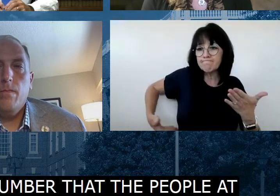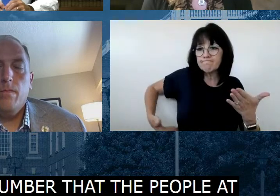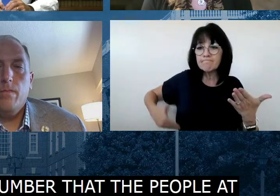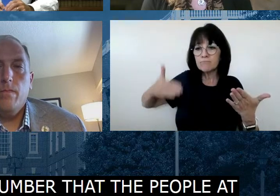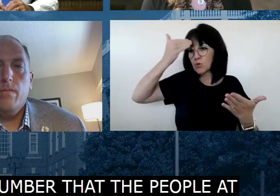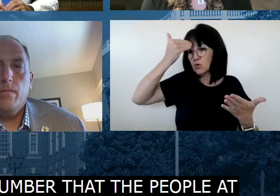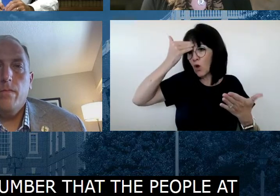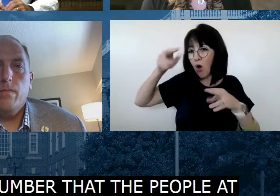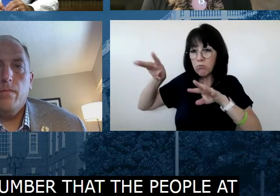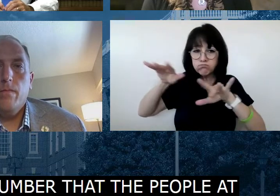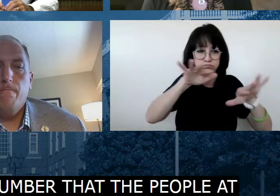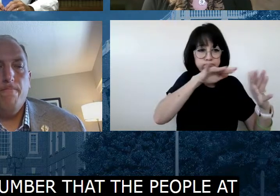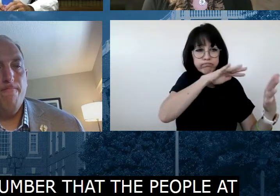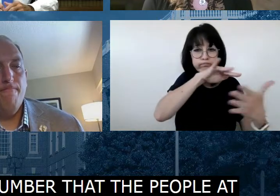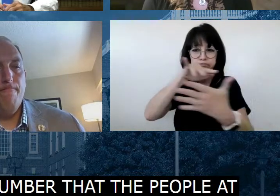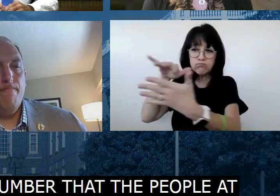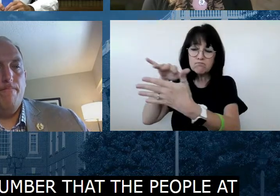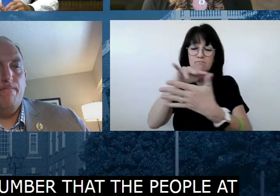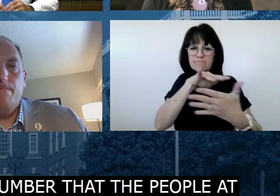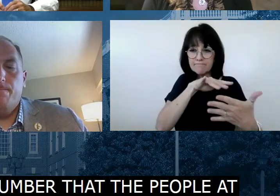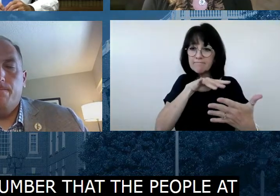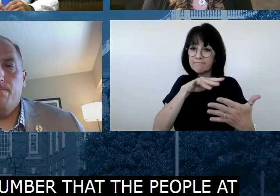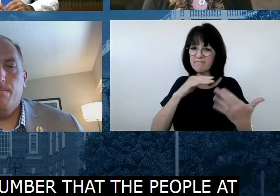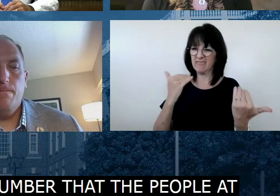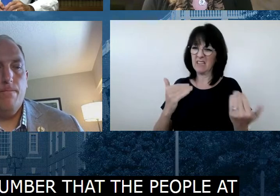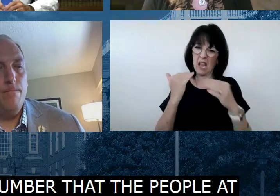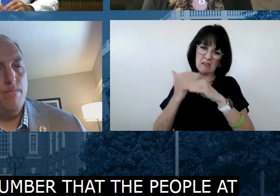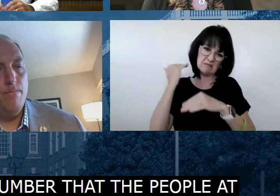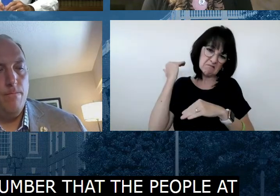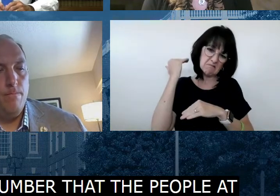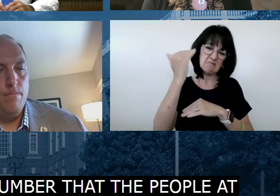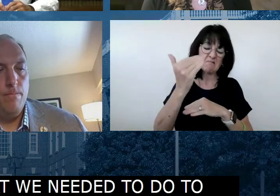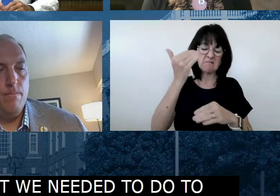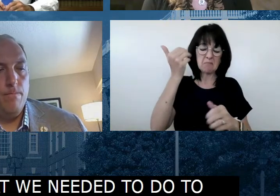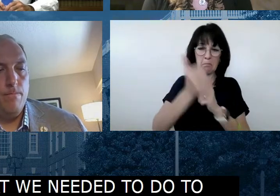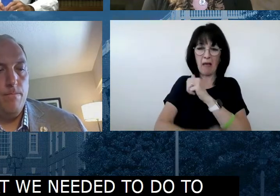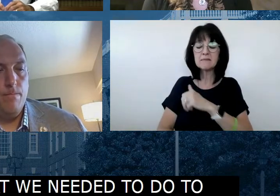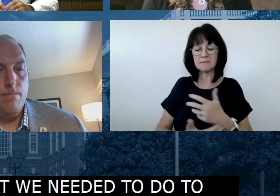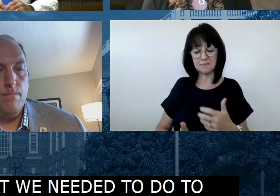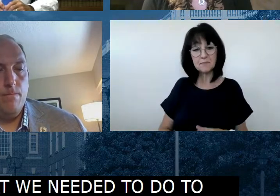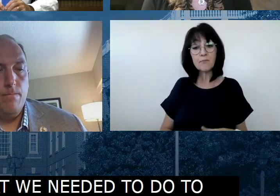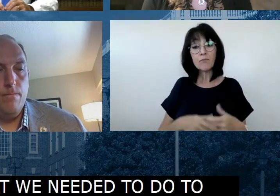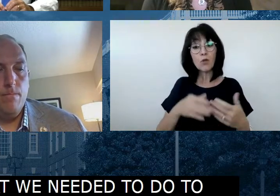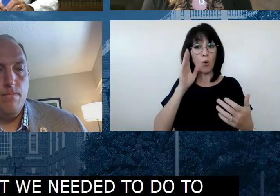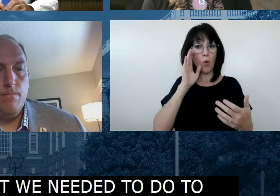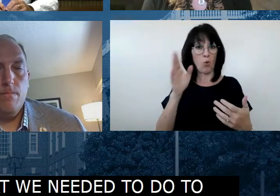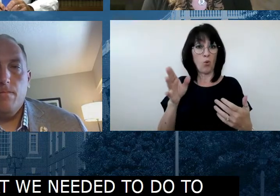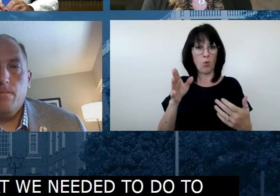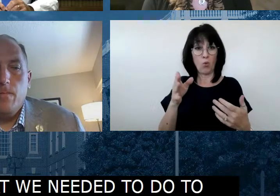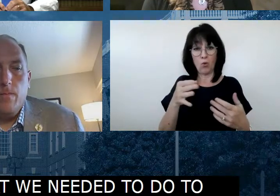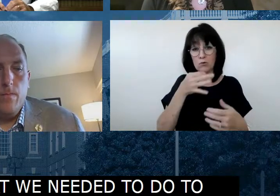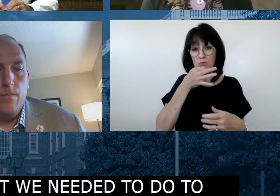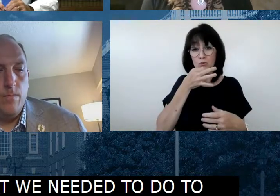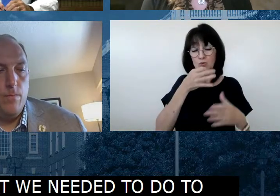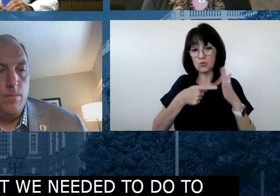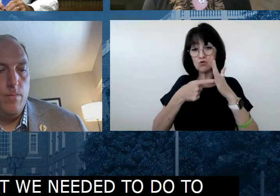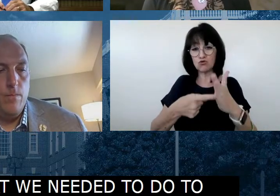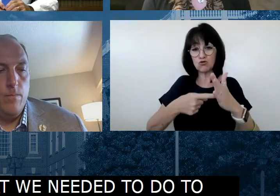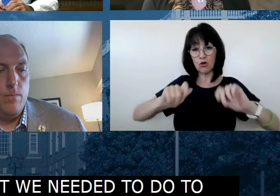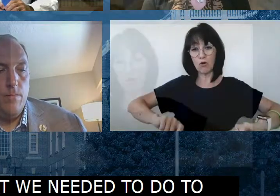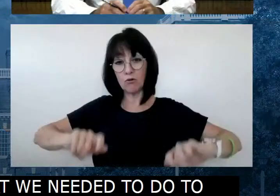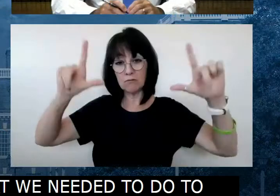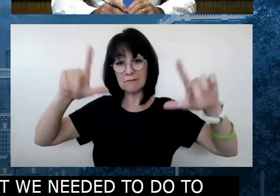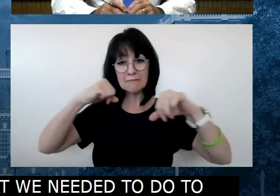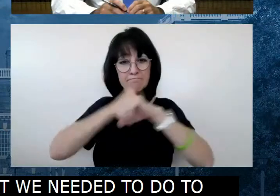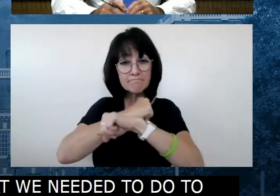that were out there. And in a minute, we'll show you the data dashboard again. That has been our guide throughout, measuring